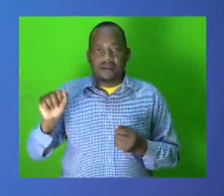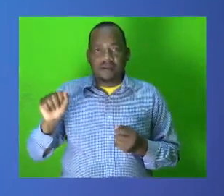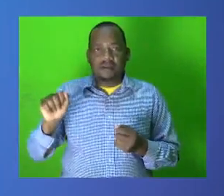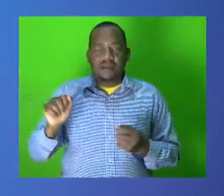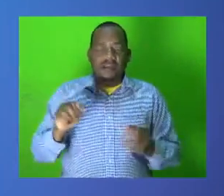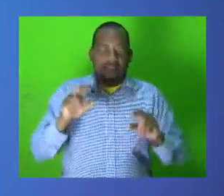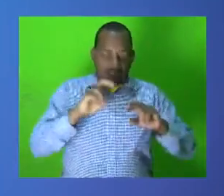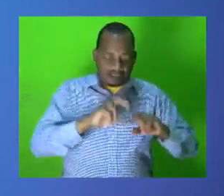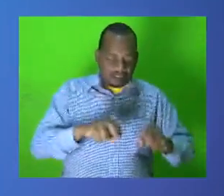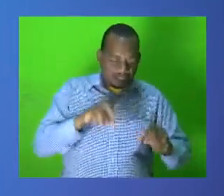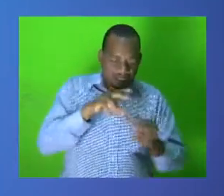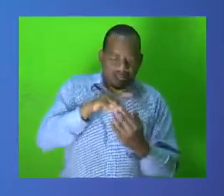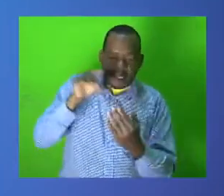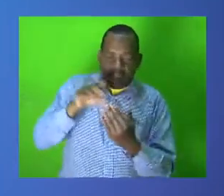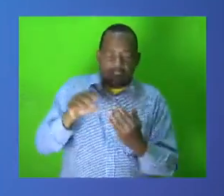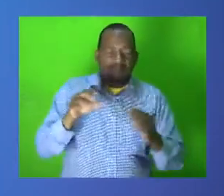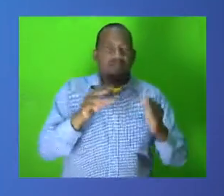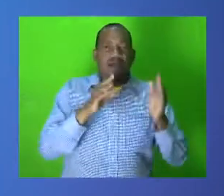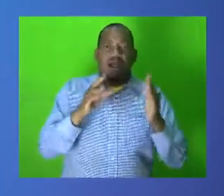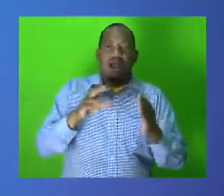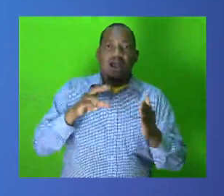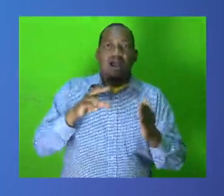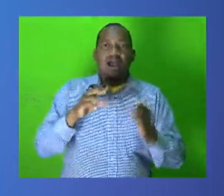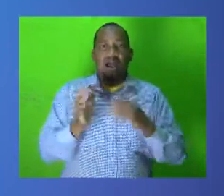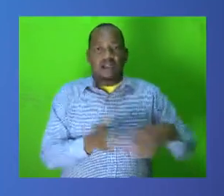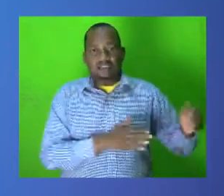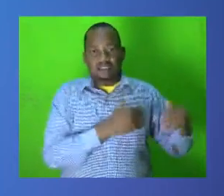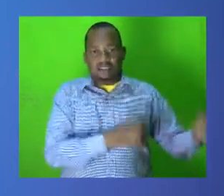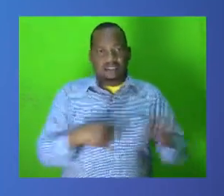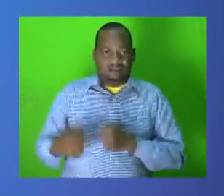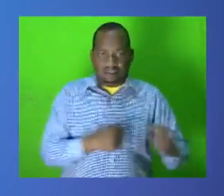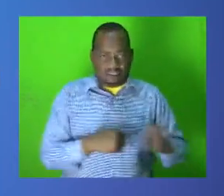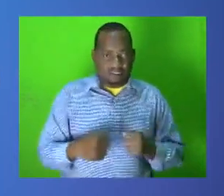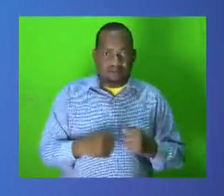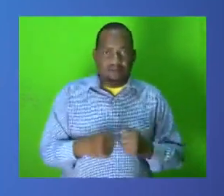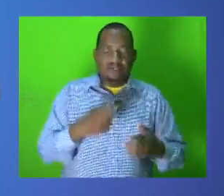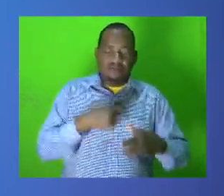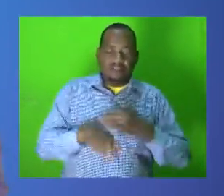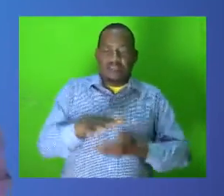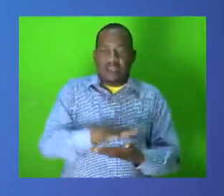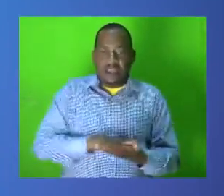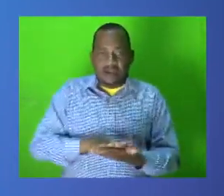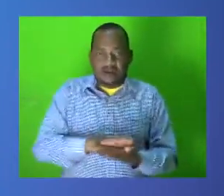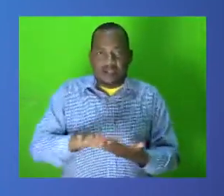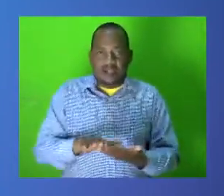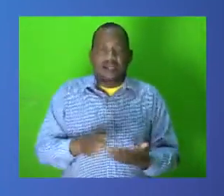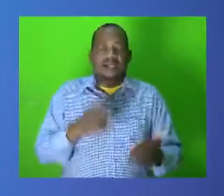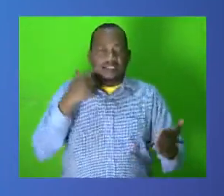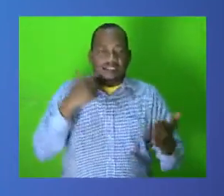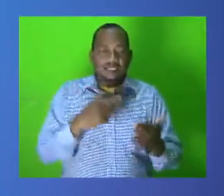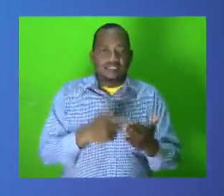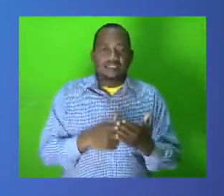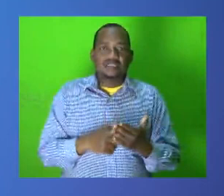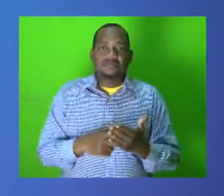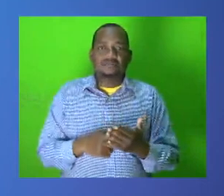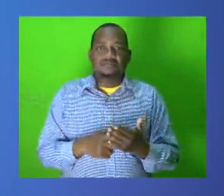trade, and others. Yes, very good for trade. So, now my students,